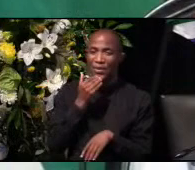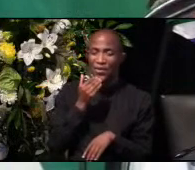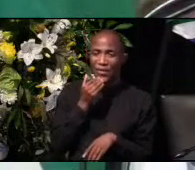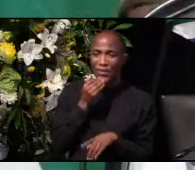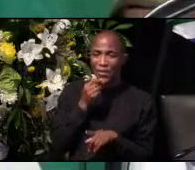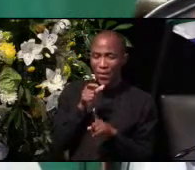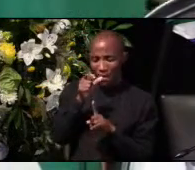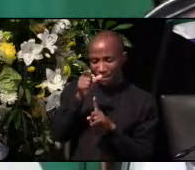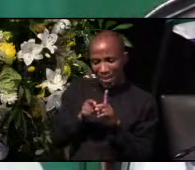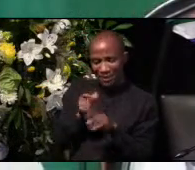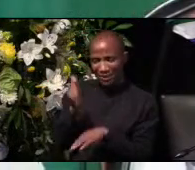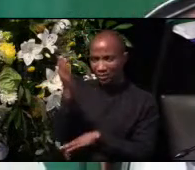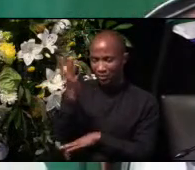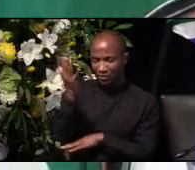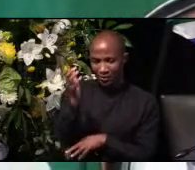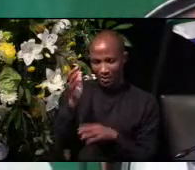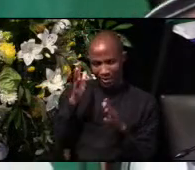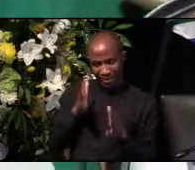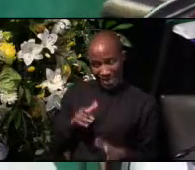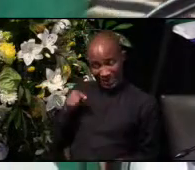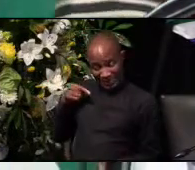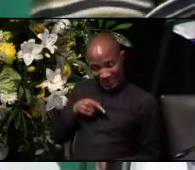become a problem